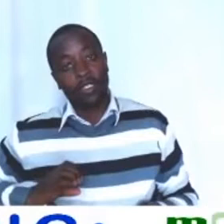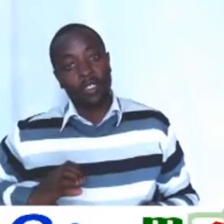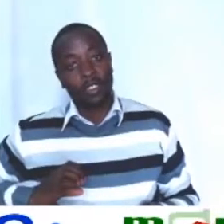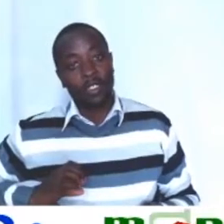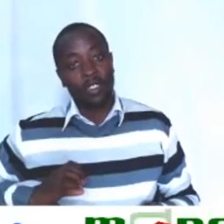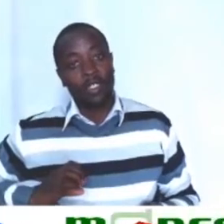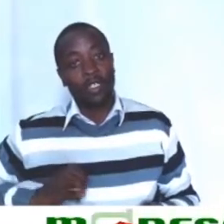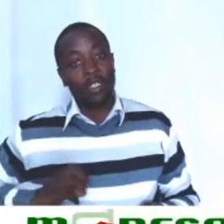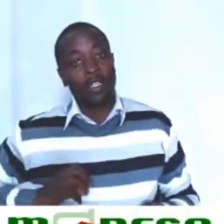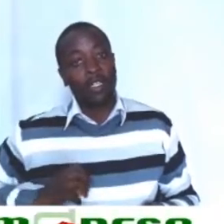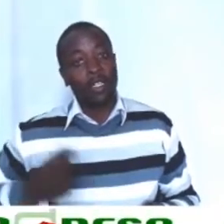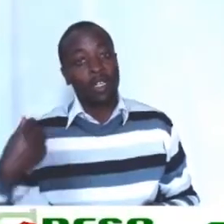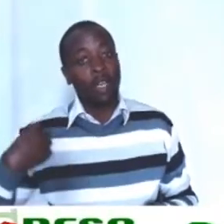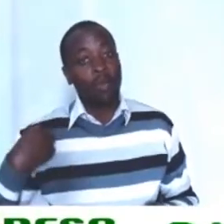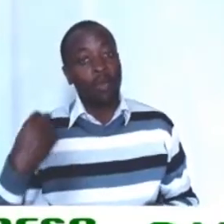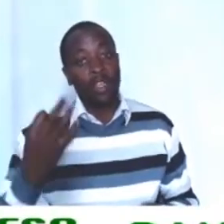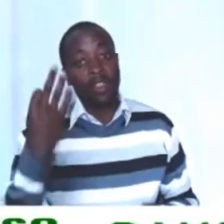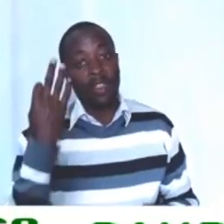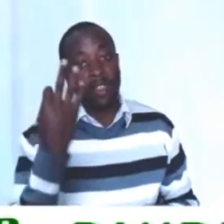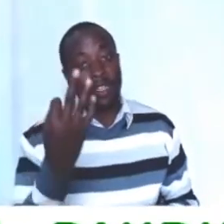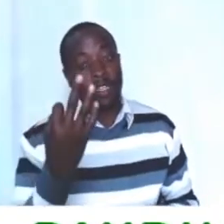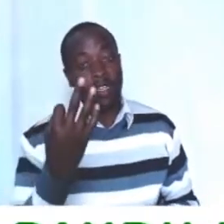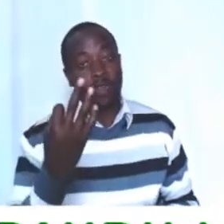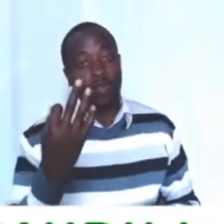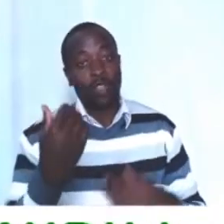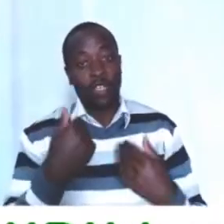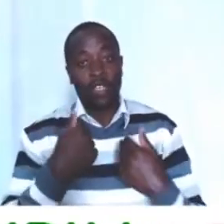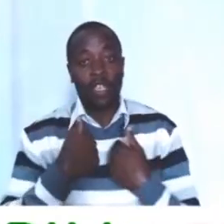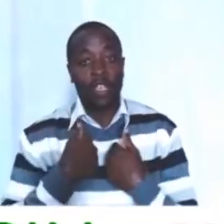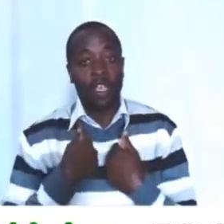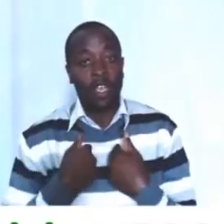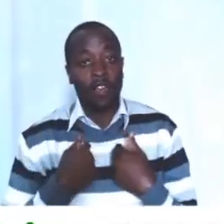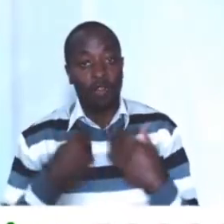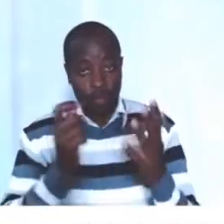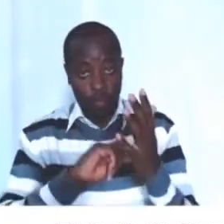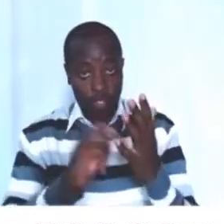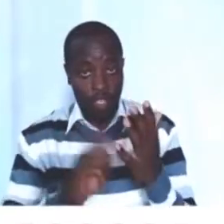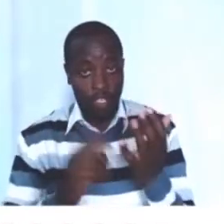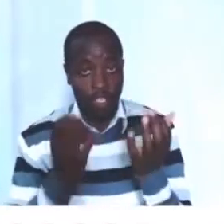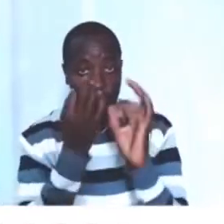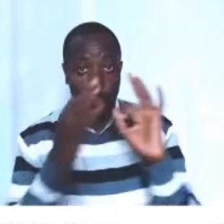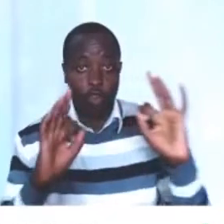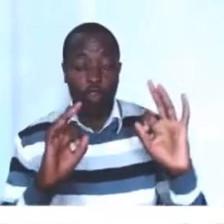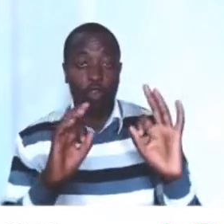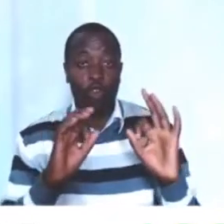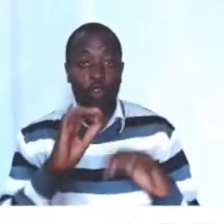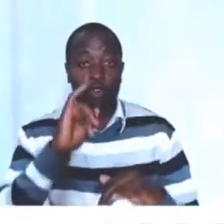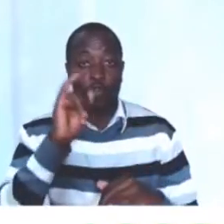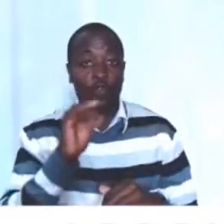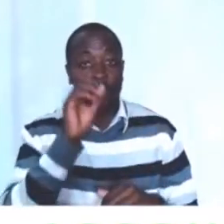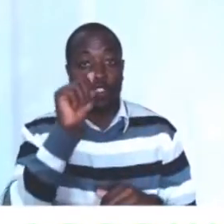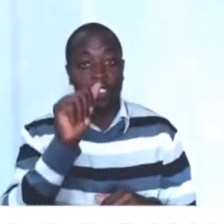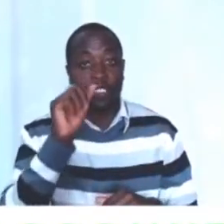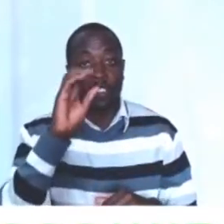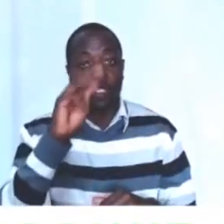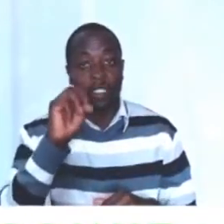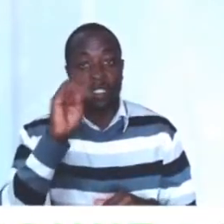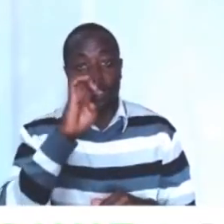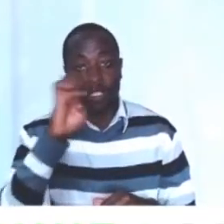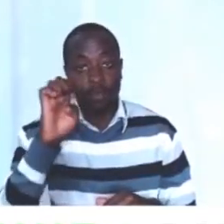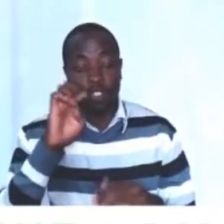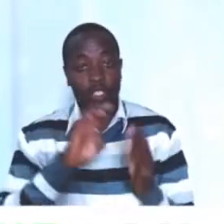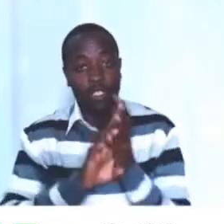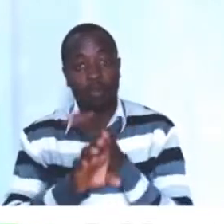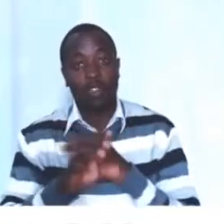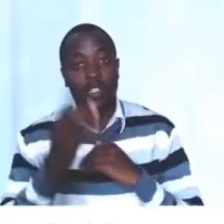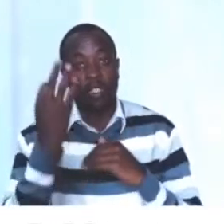Number three, we get from the epistle of James, chapter number 3 and verse 15.